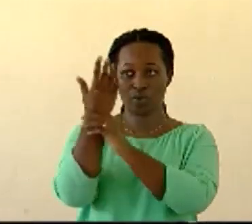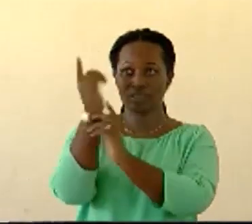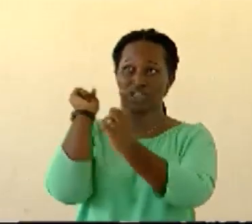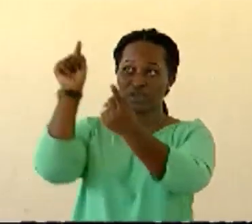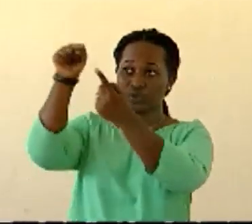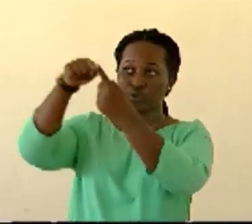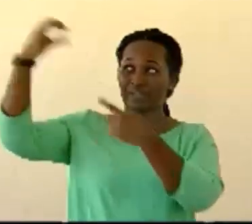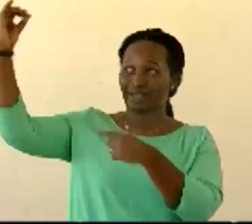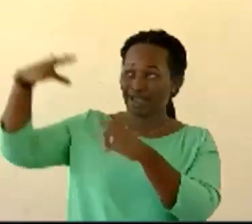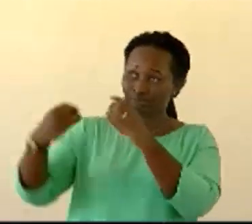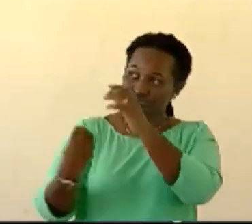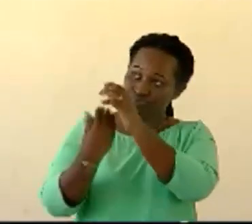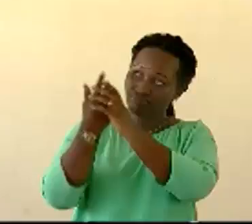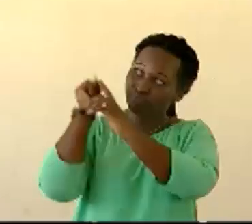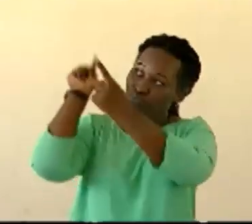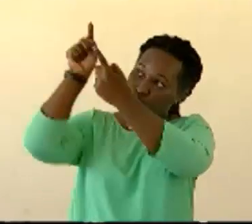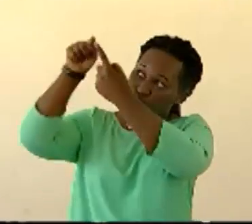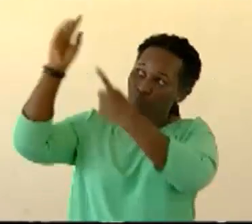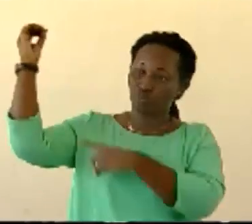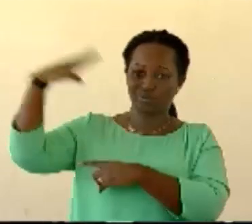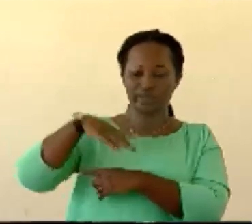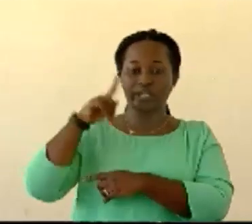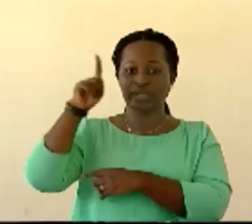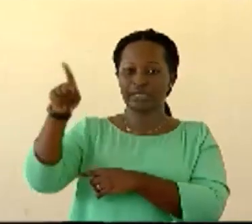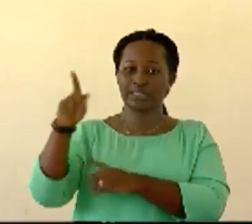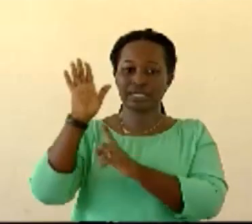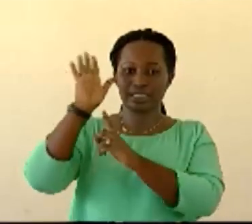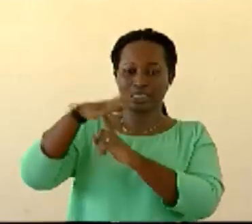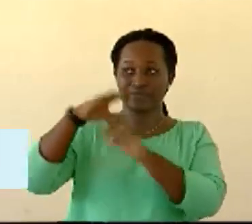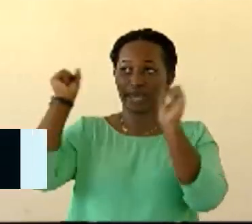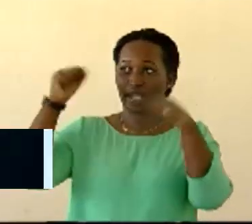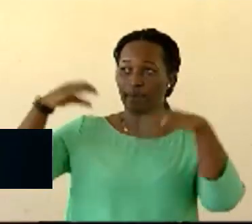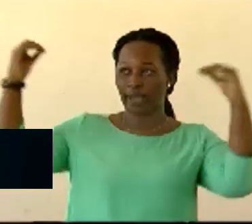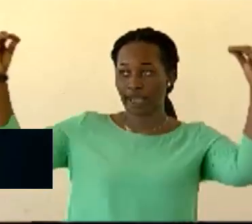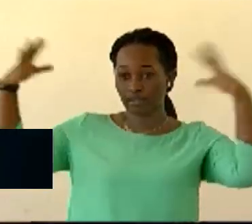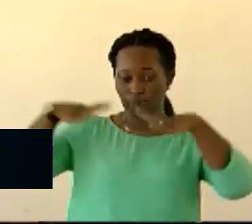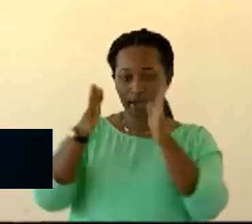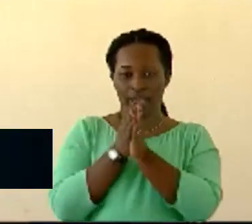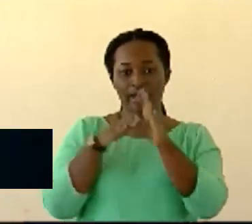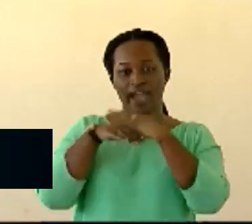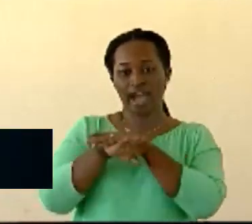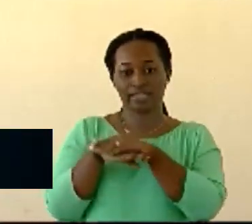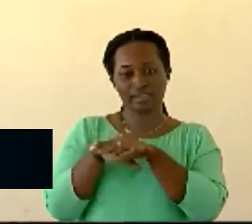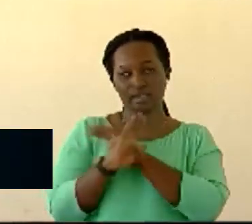it is going towards light, so that these leaves can be exposed and have access to sunlight, this is what